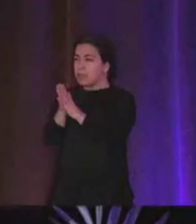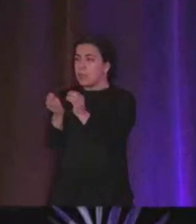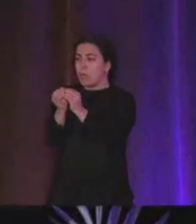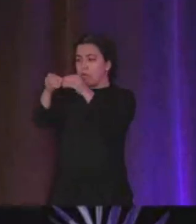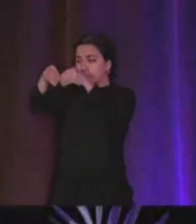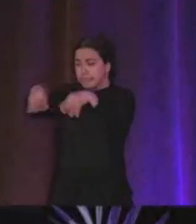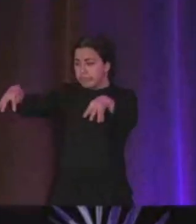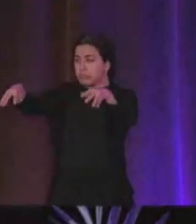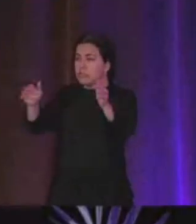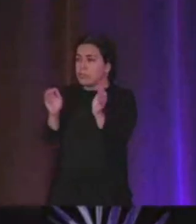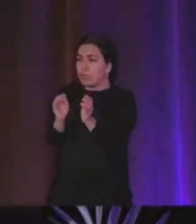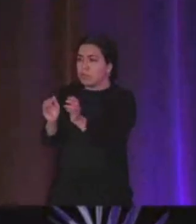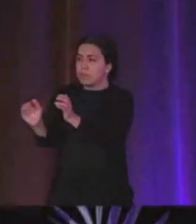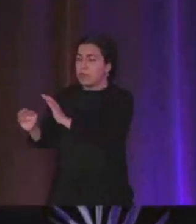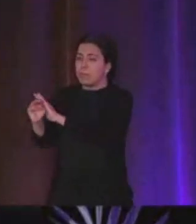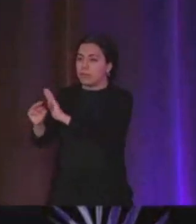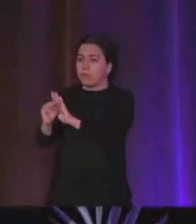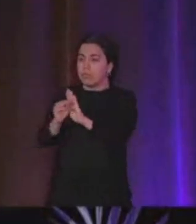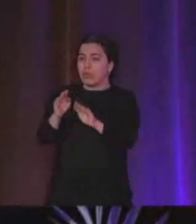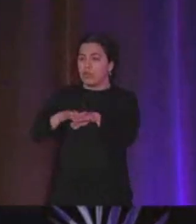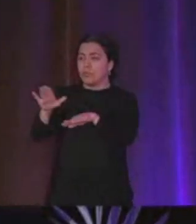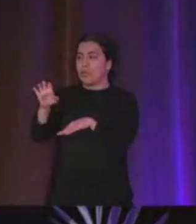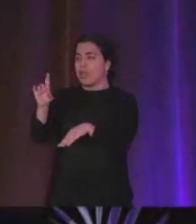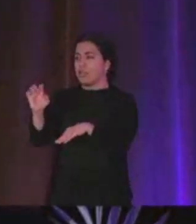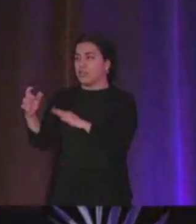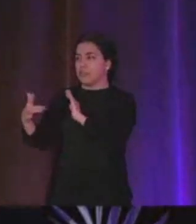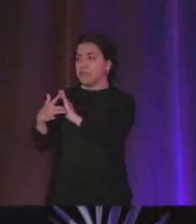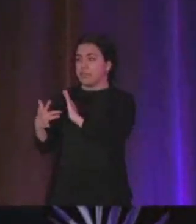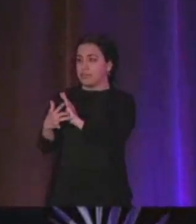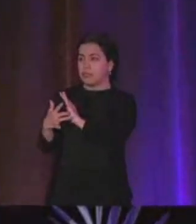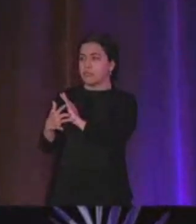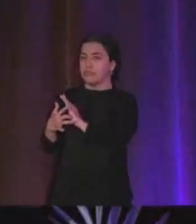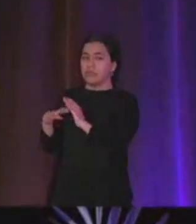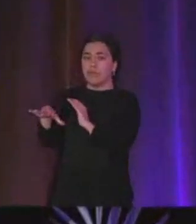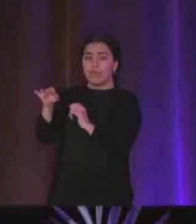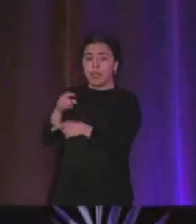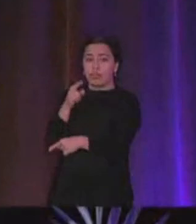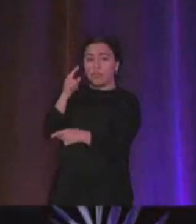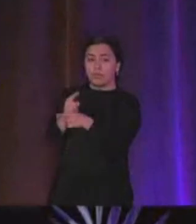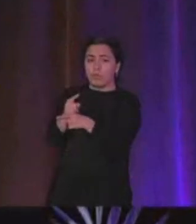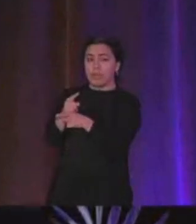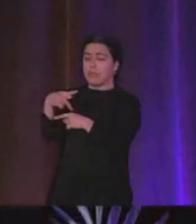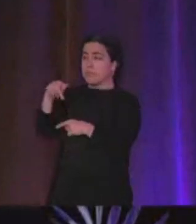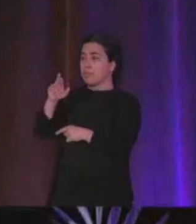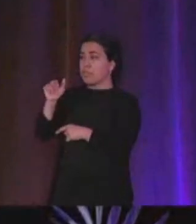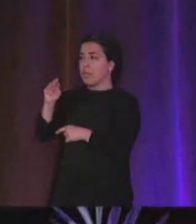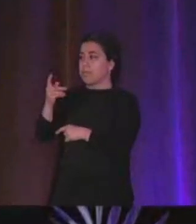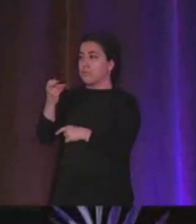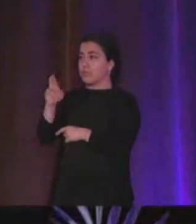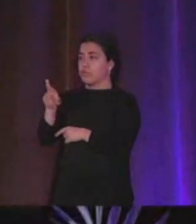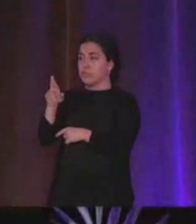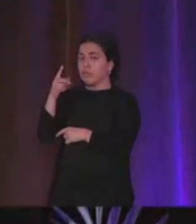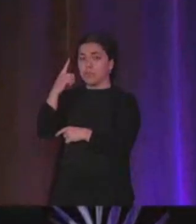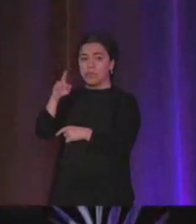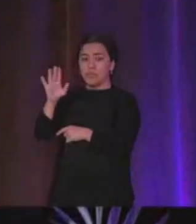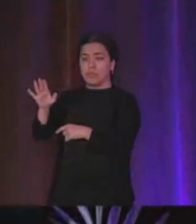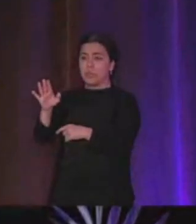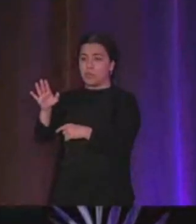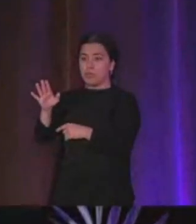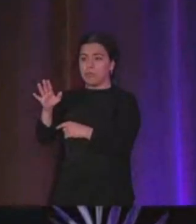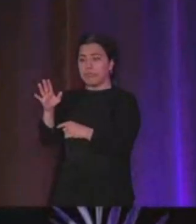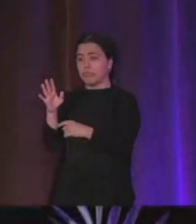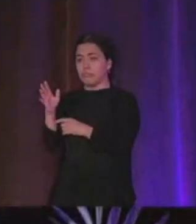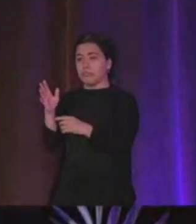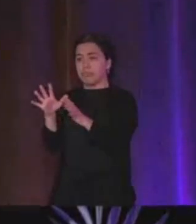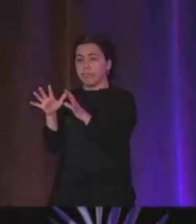on your edge devices. And finding the right parameters for your inference, be it the batch size, be it the epochs. What I meant by epochs,